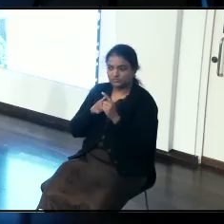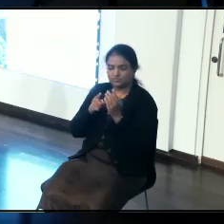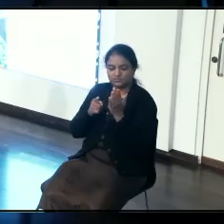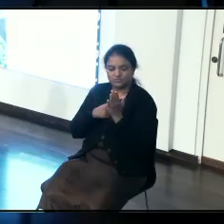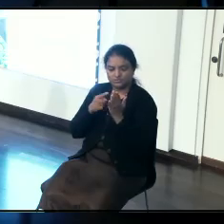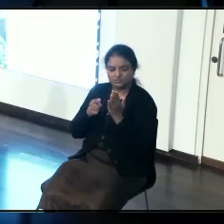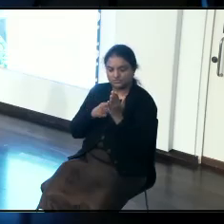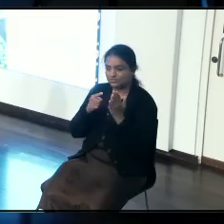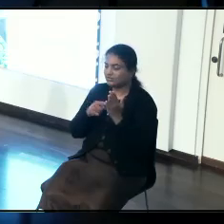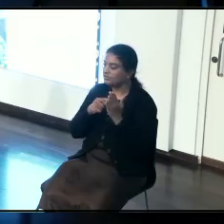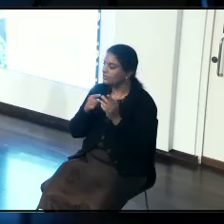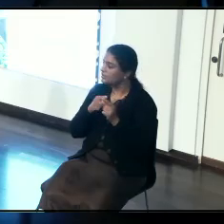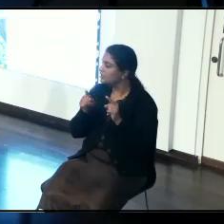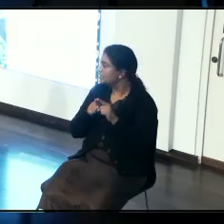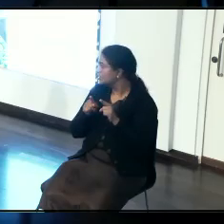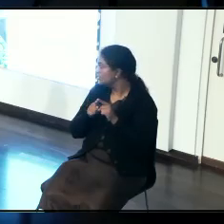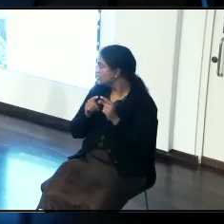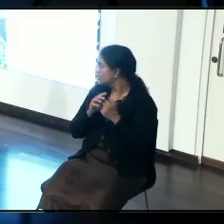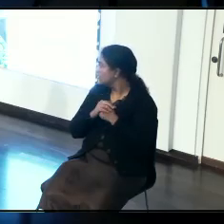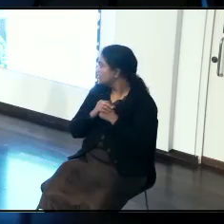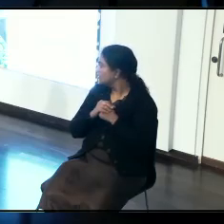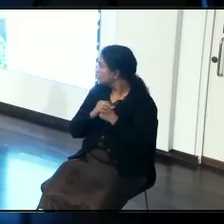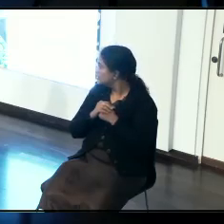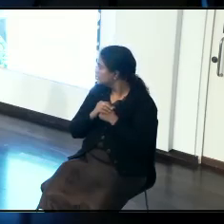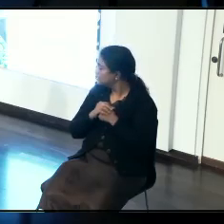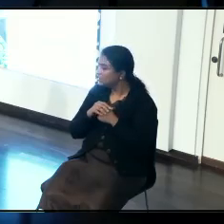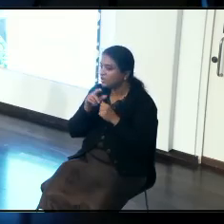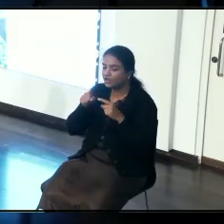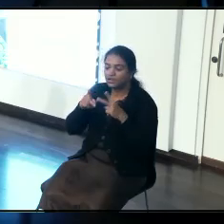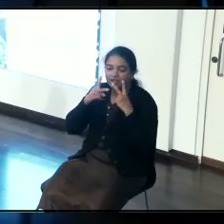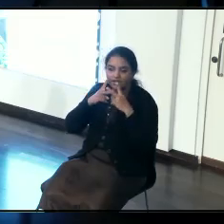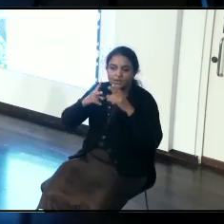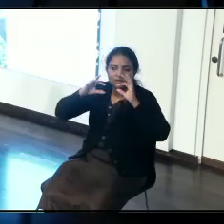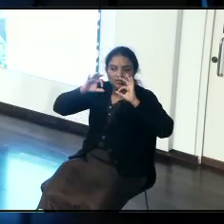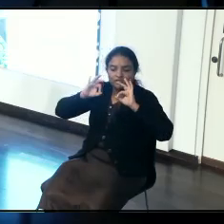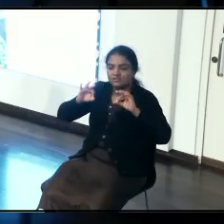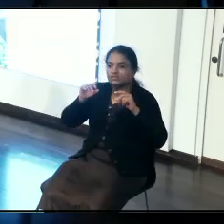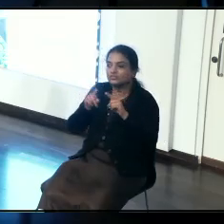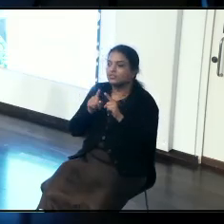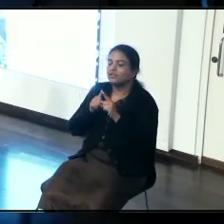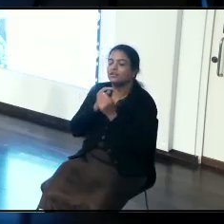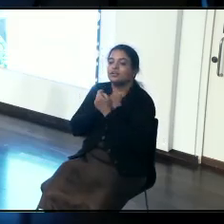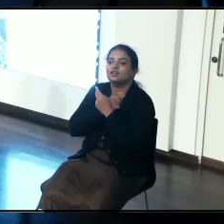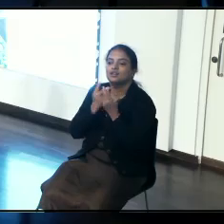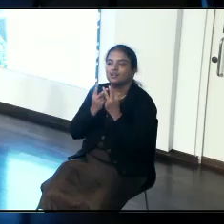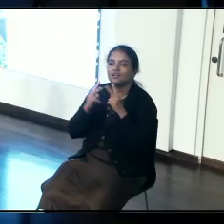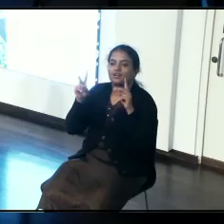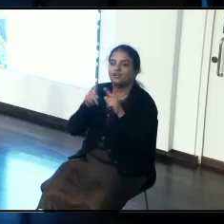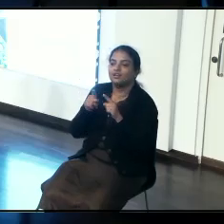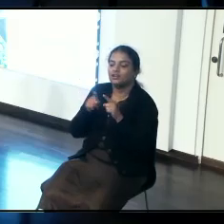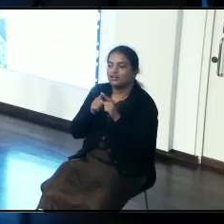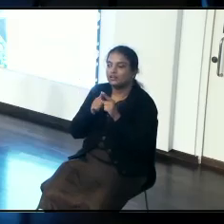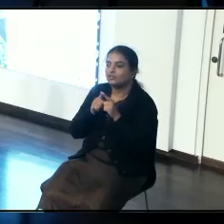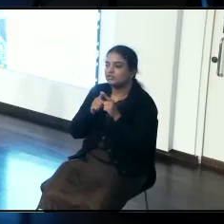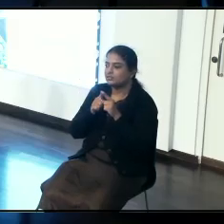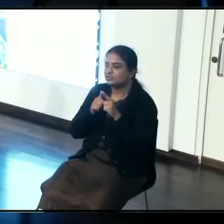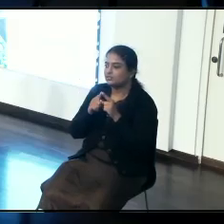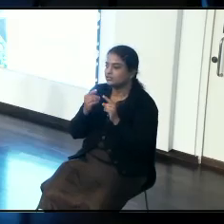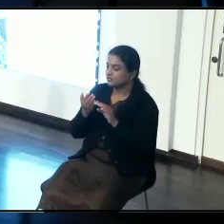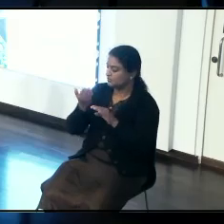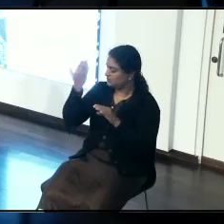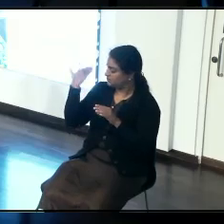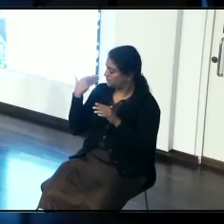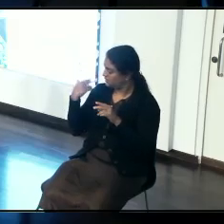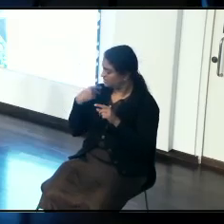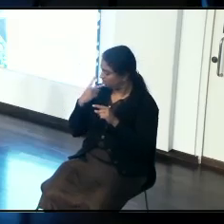old, right? He loved it. He was loving it because he was looking at his past in a